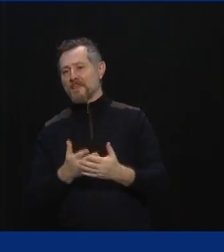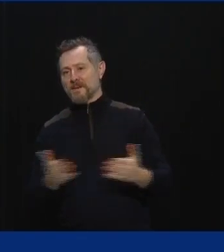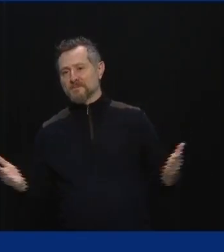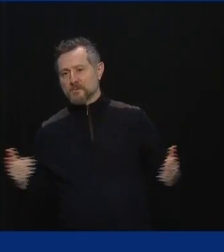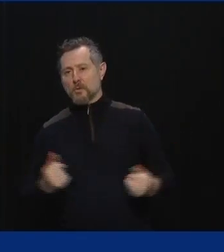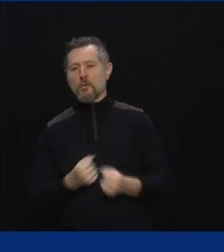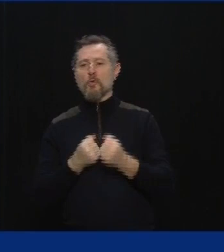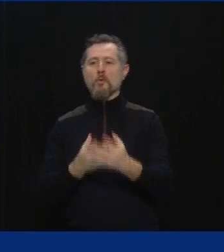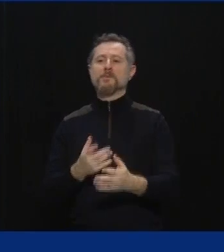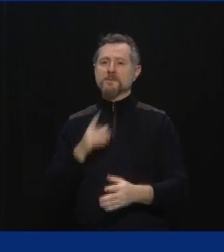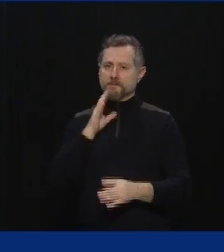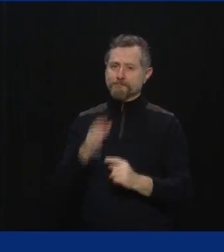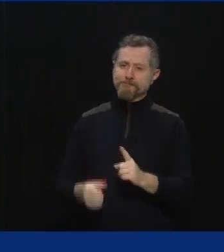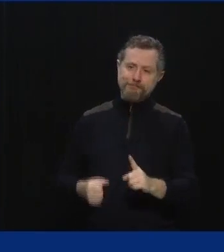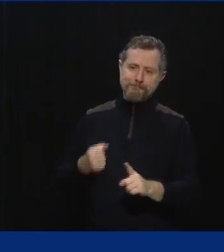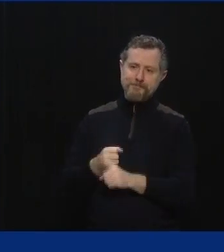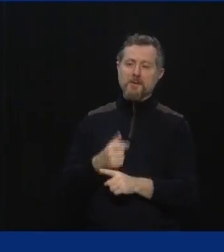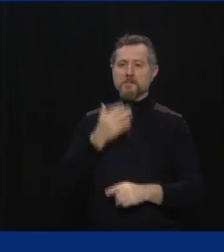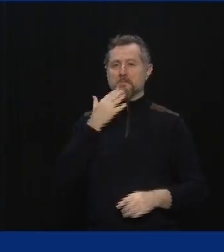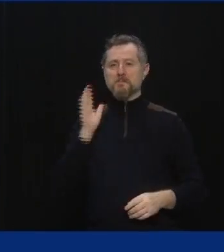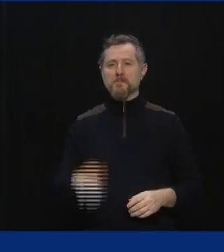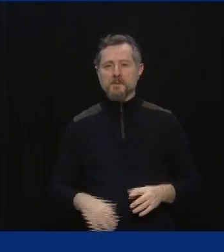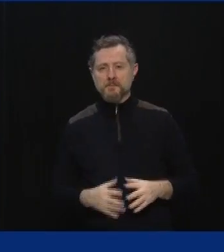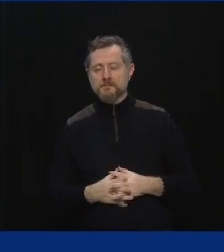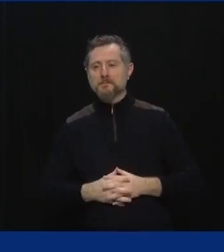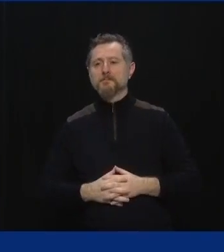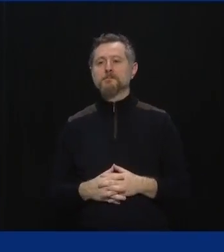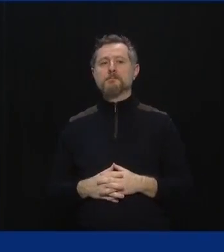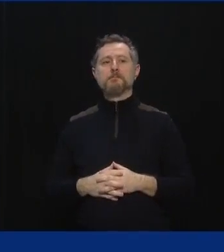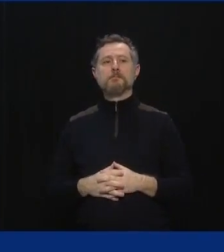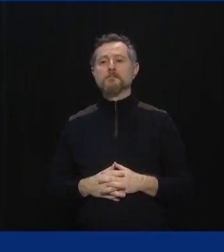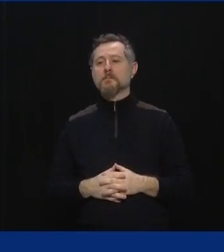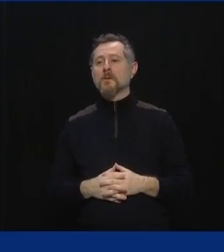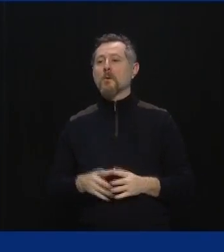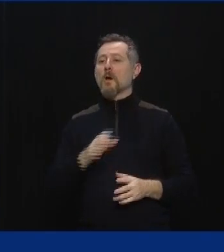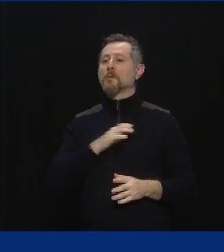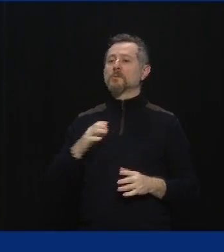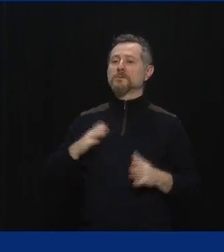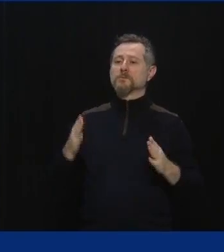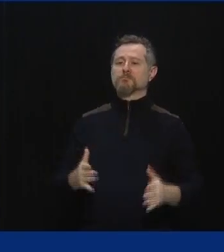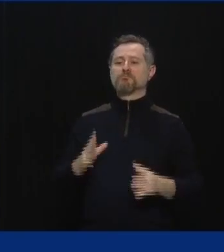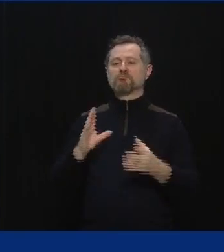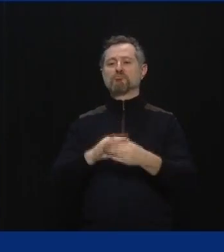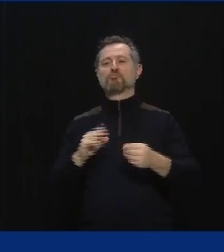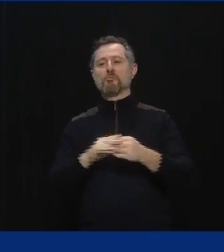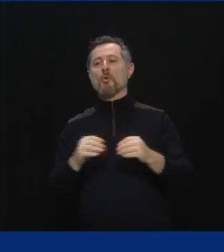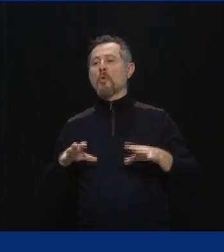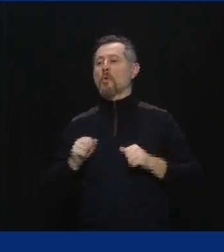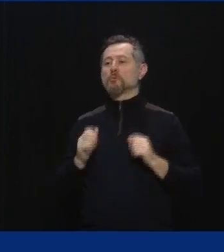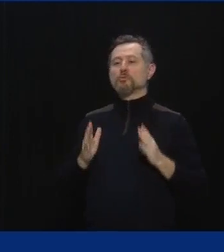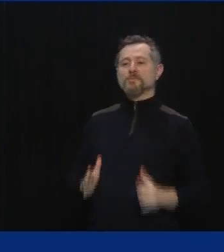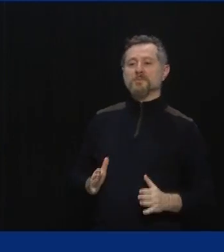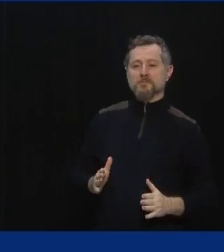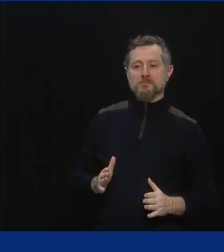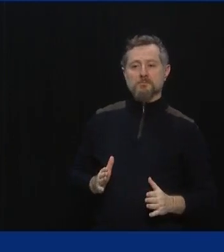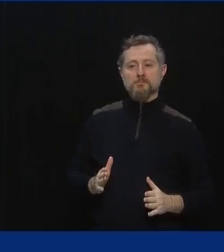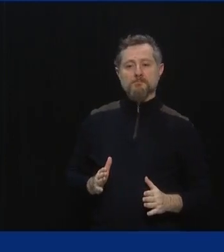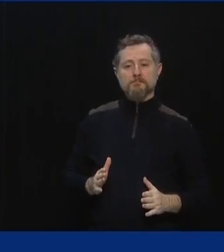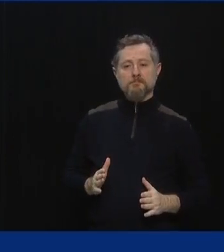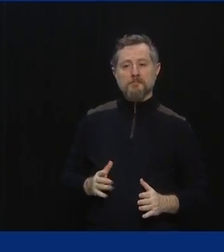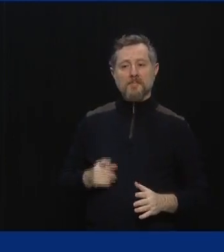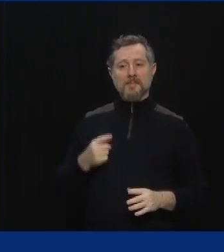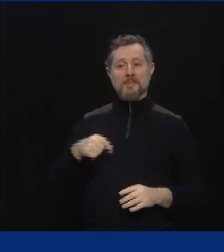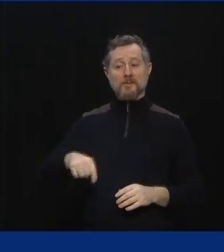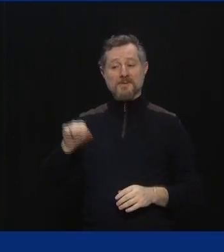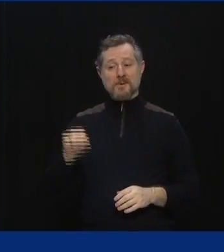this pandemic in the first place. The congressman talked about equity, ownership. People in Southeast Queens